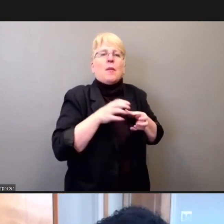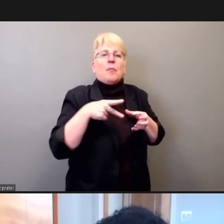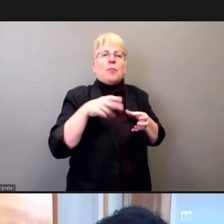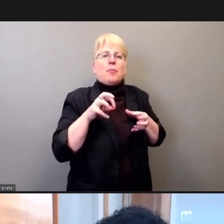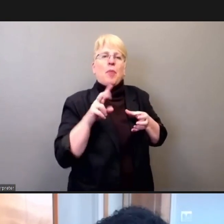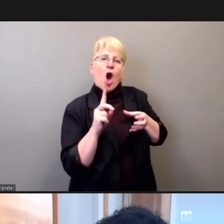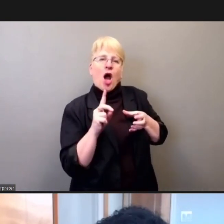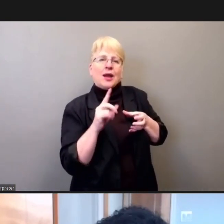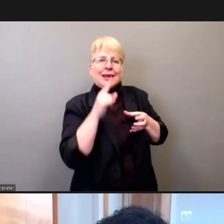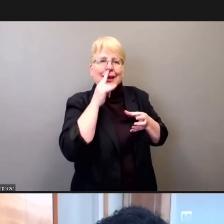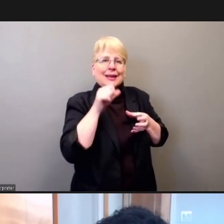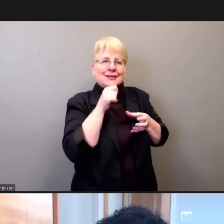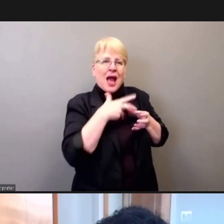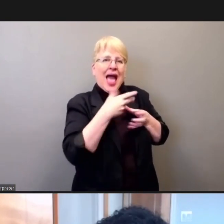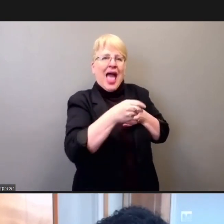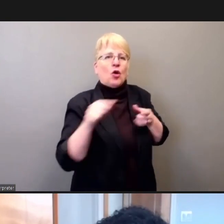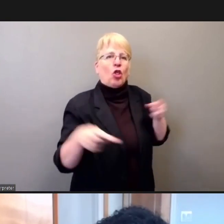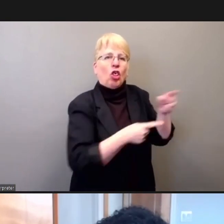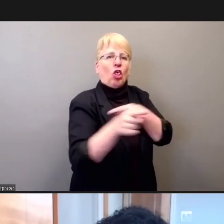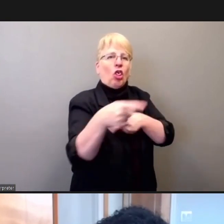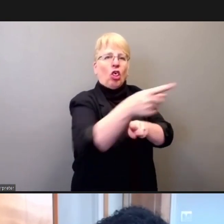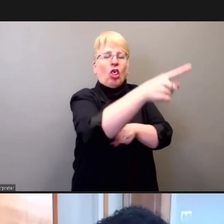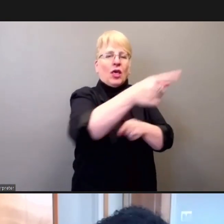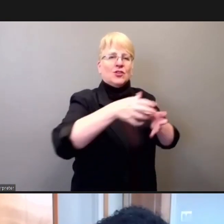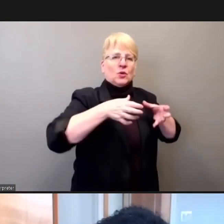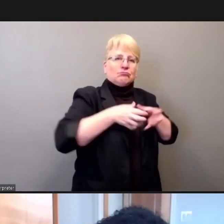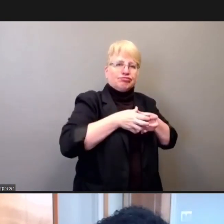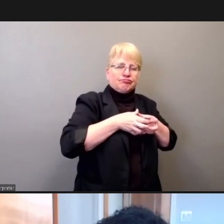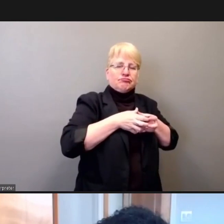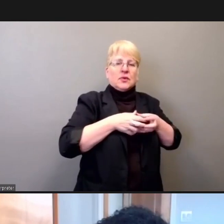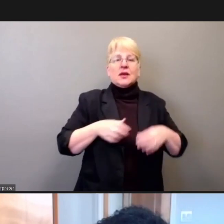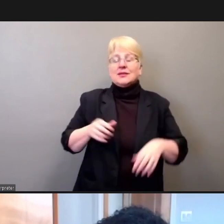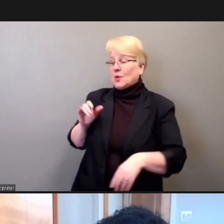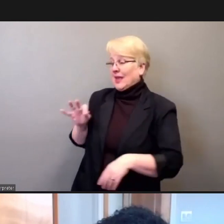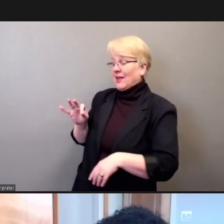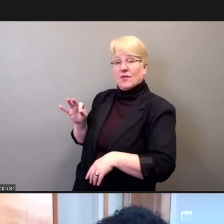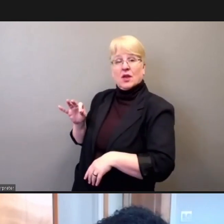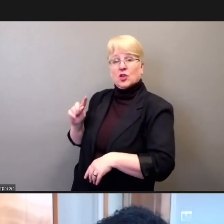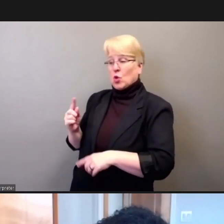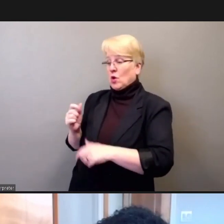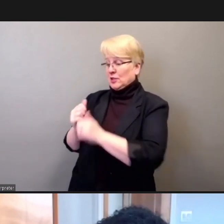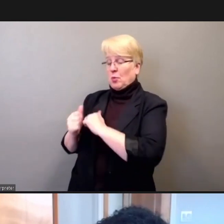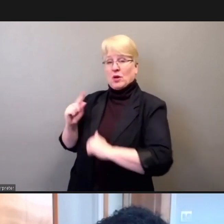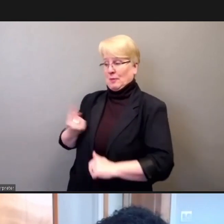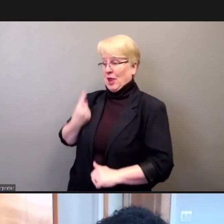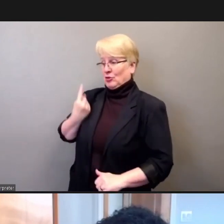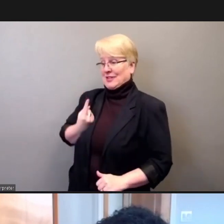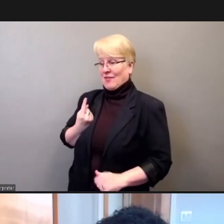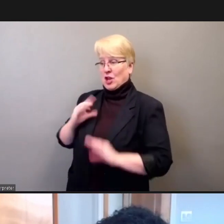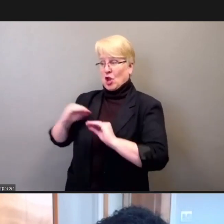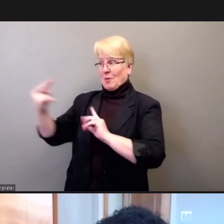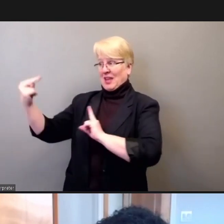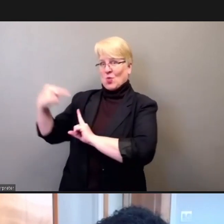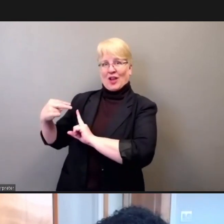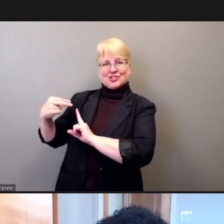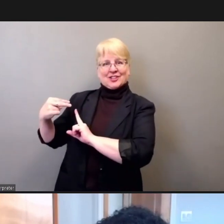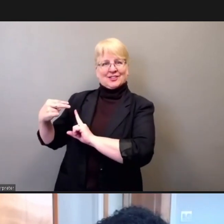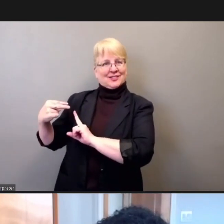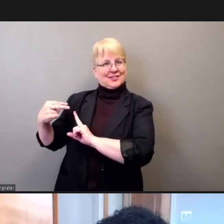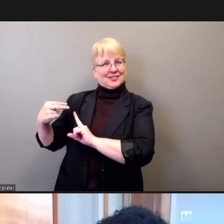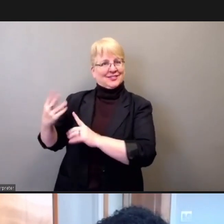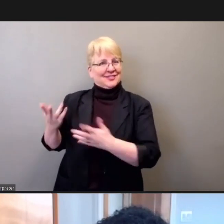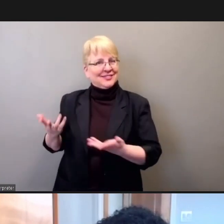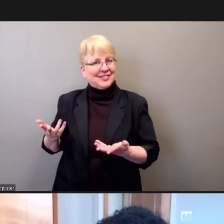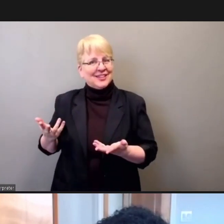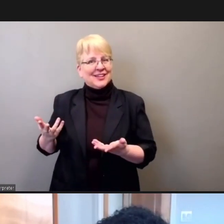what really makes the difference here. And if you're doing sports unequivocally by yourself and there's no surveillance and that pod work, we